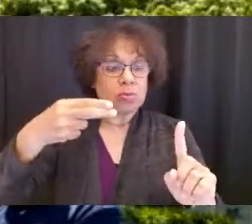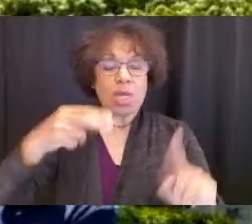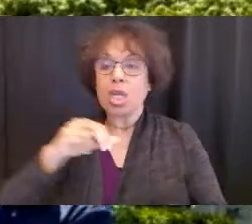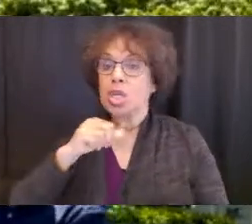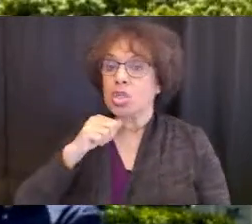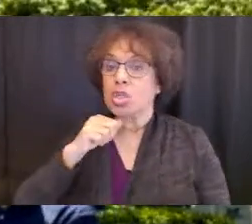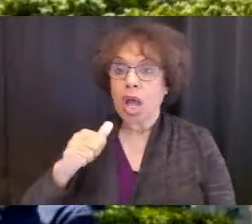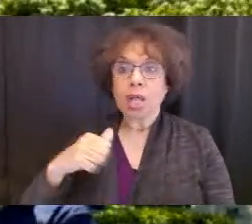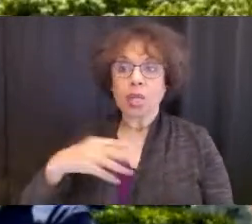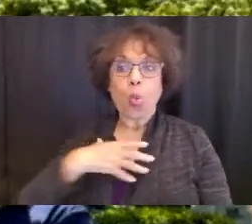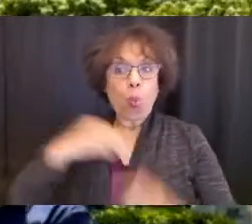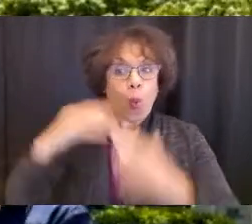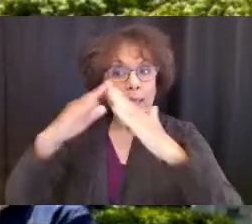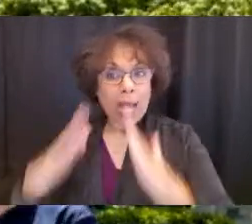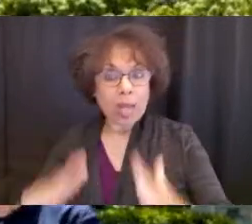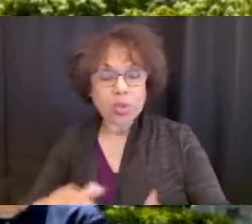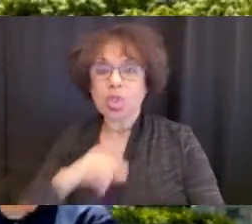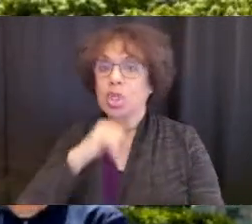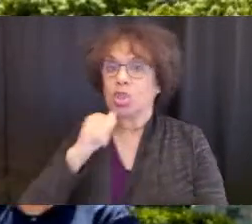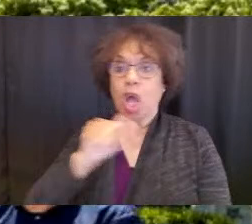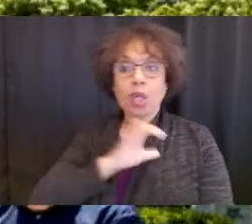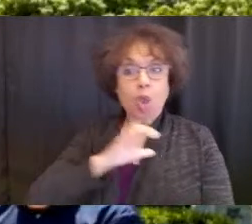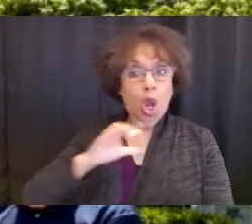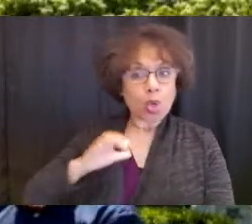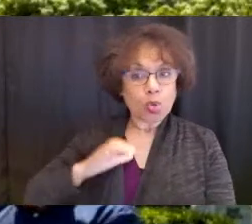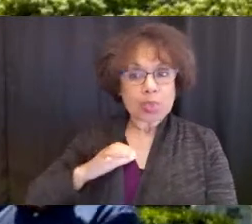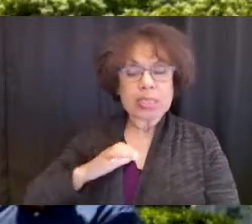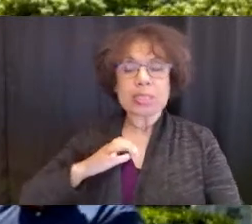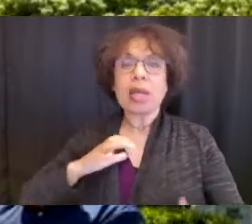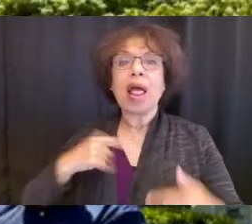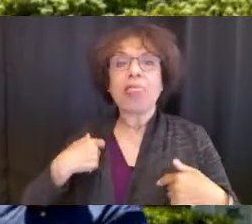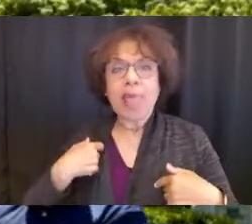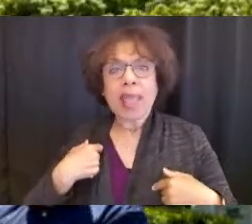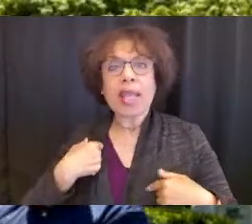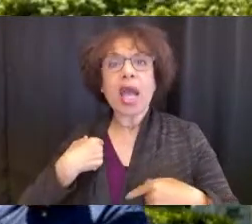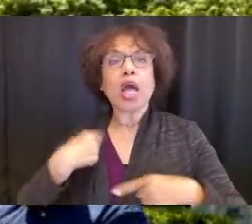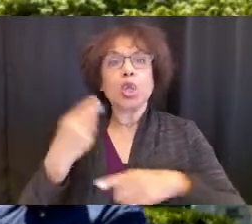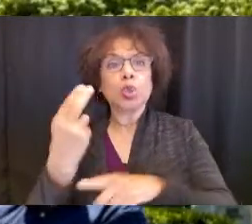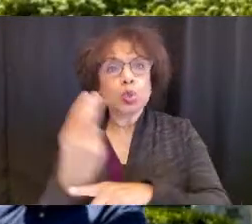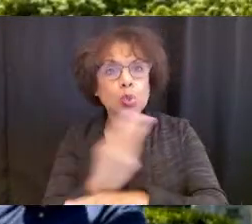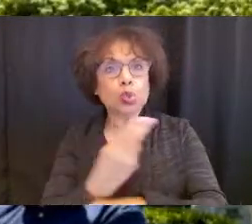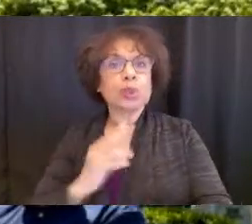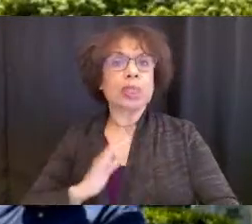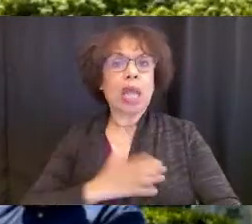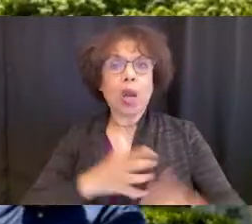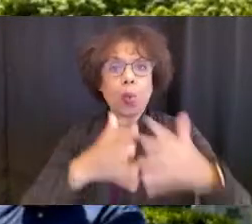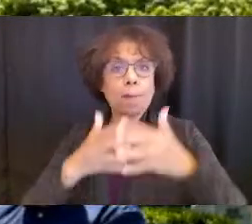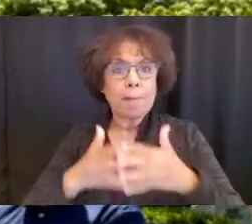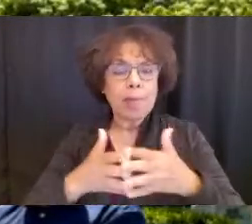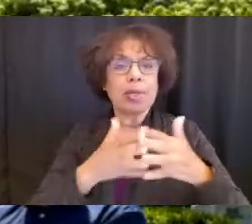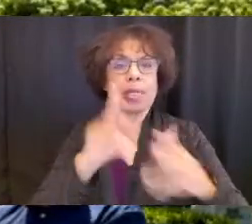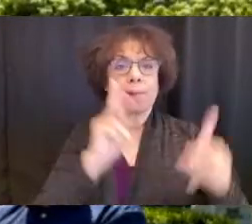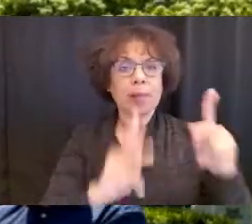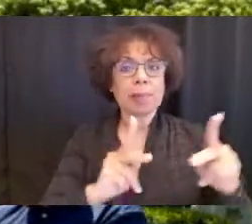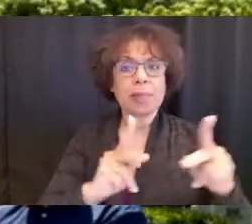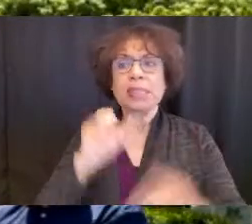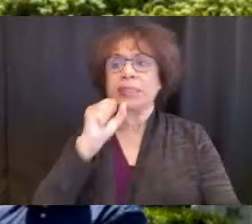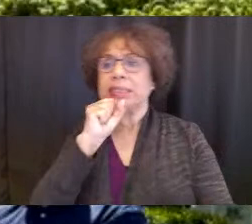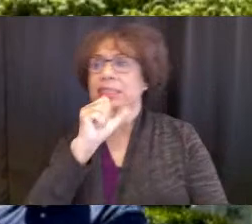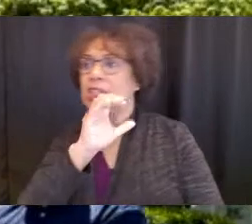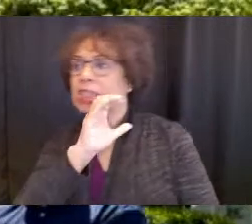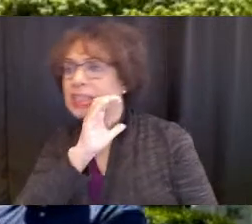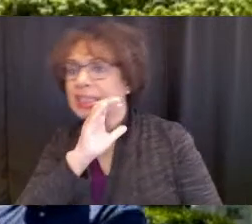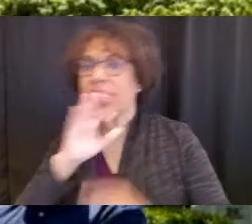not Democrats, the American people, our veterans, our teachers, our families, our seniors,